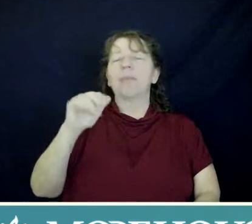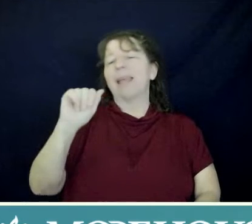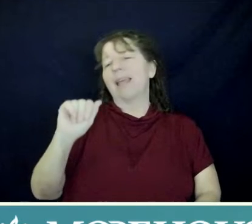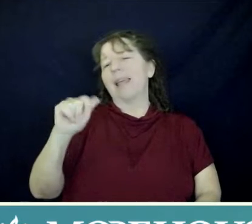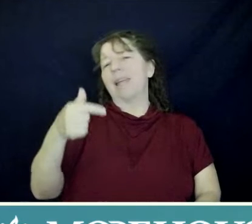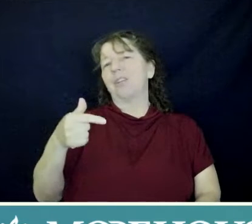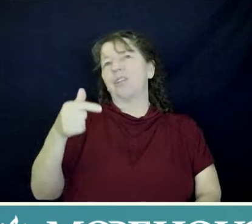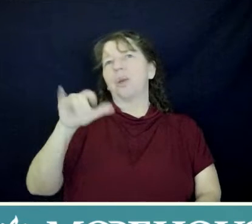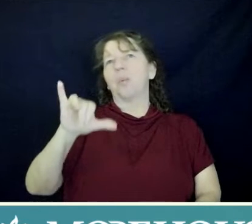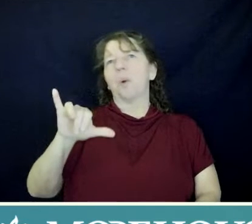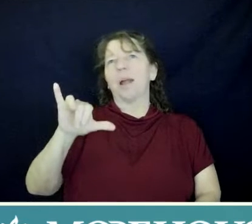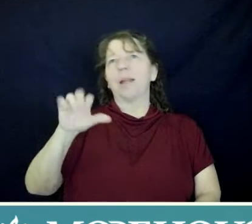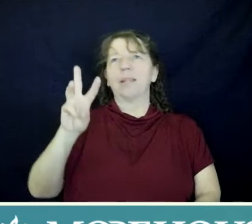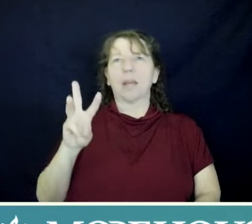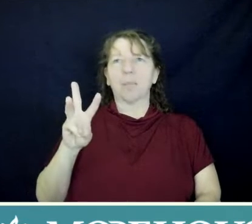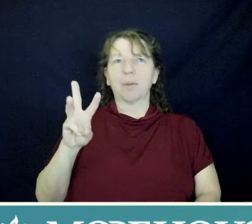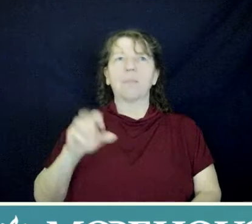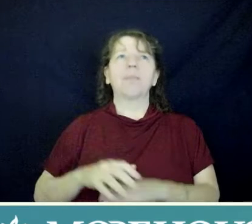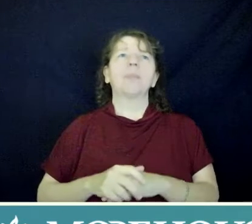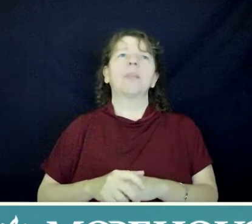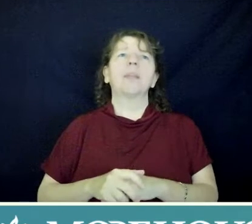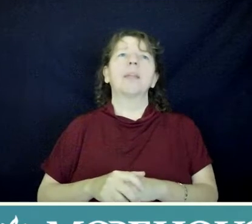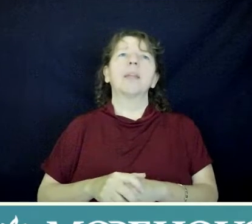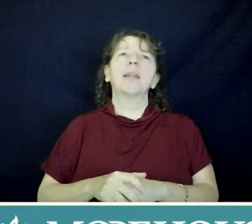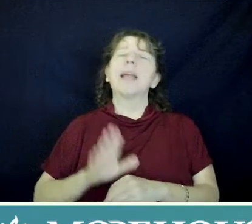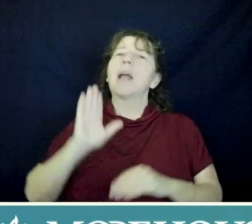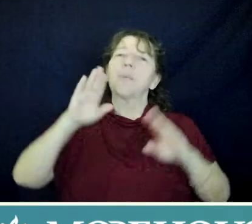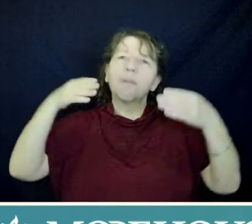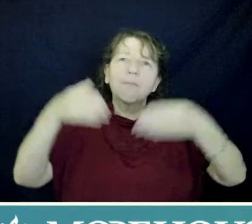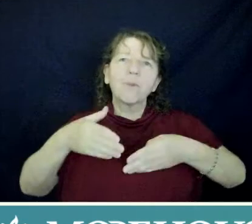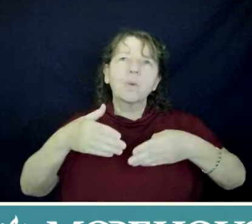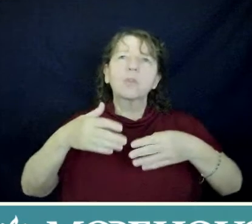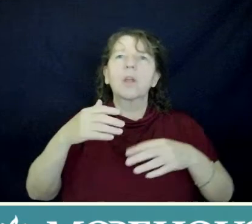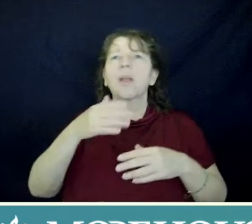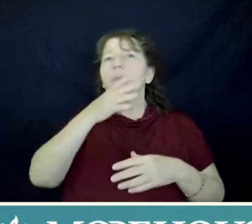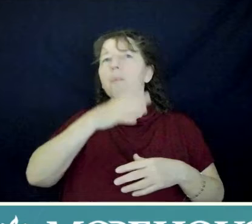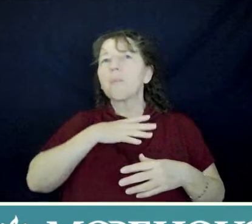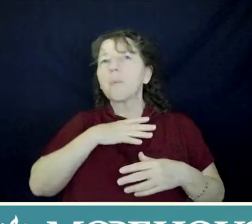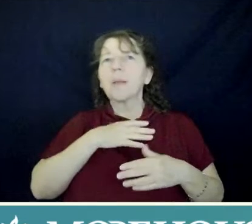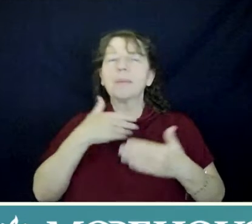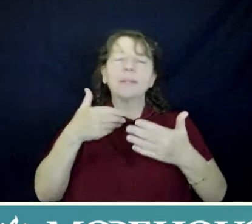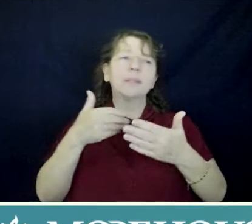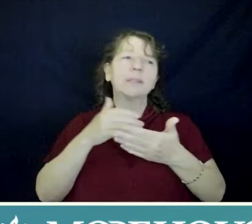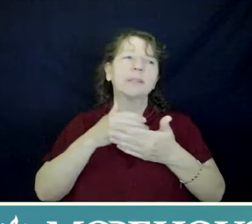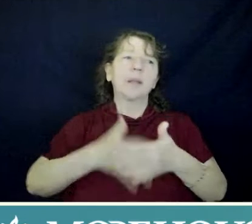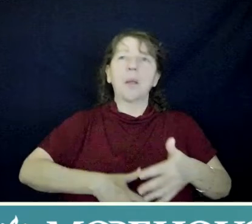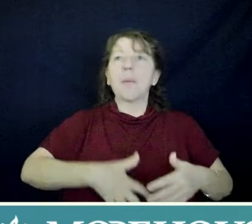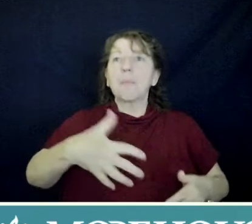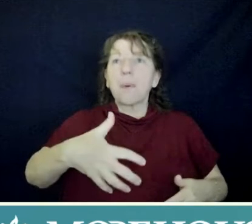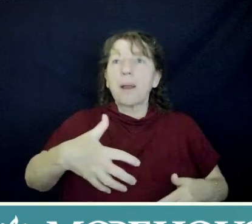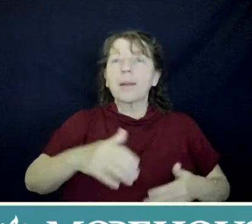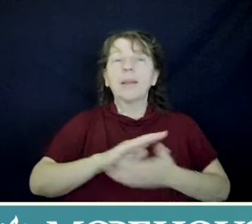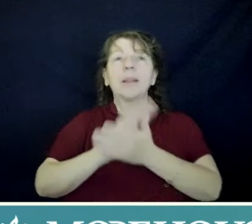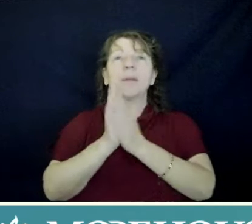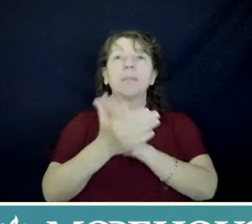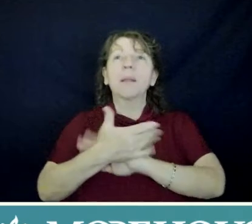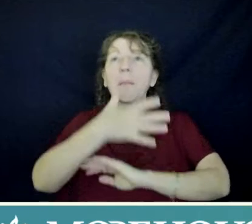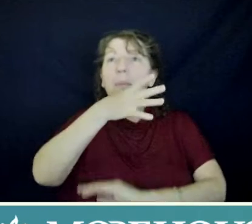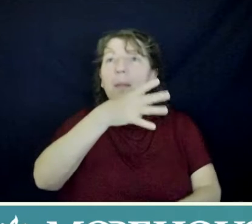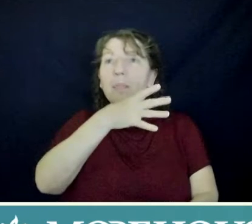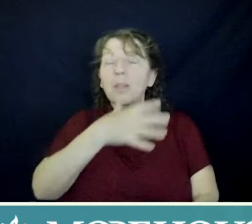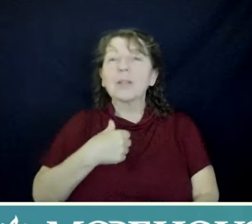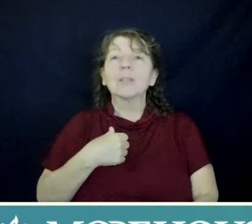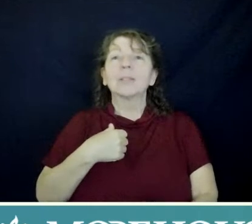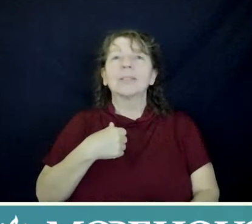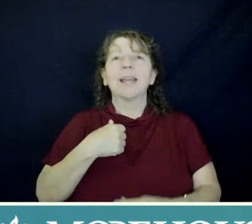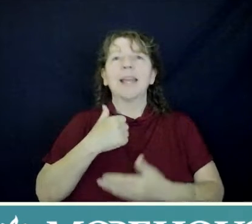AGYW. Meharry focuses their efforts on pregnant women and new mothers, and Howard focuses on stable